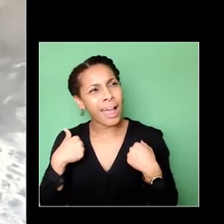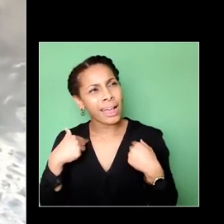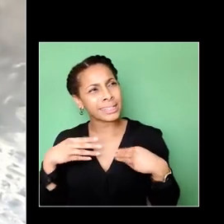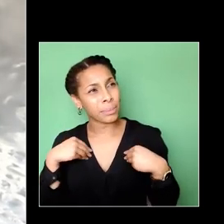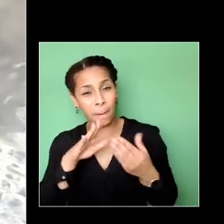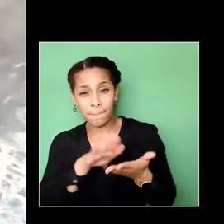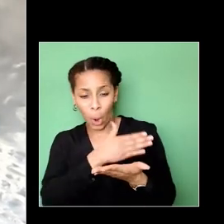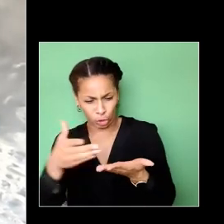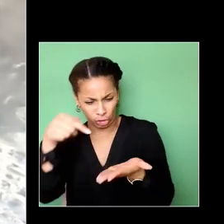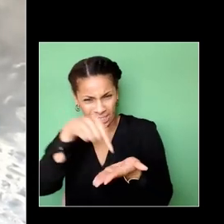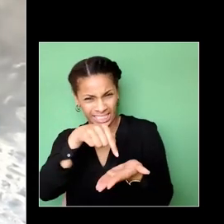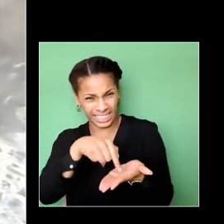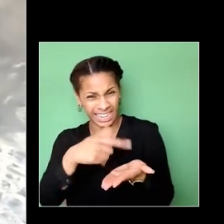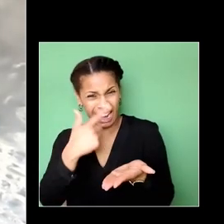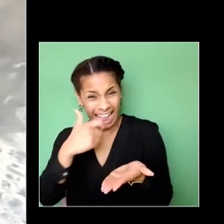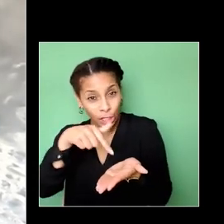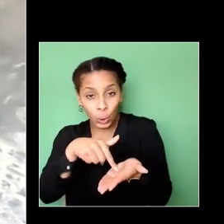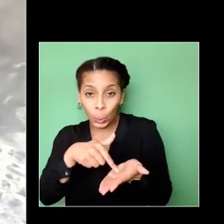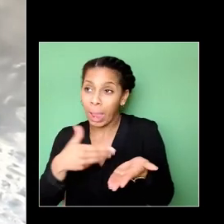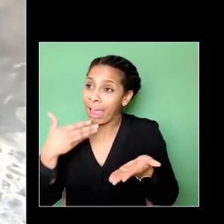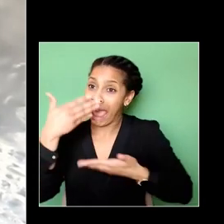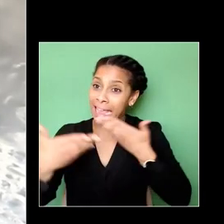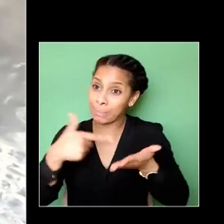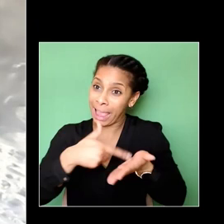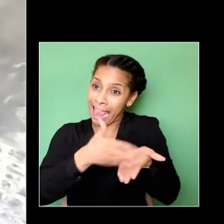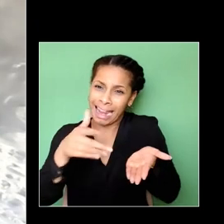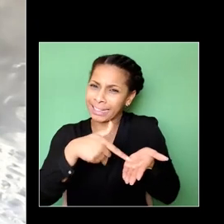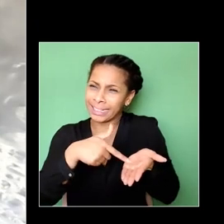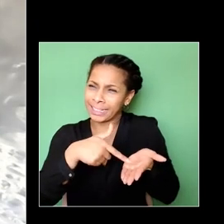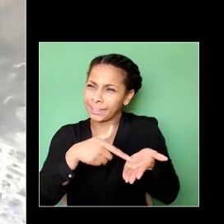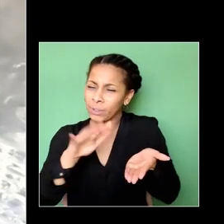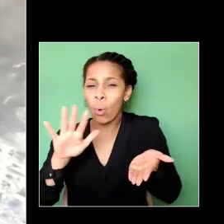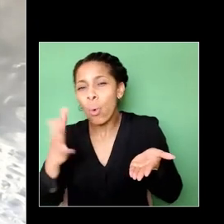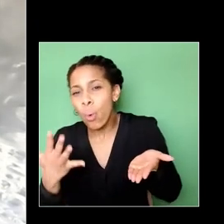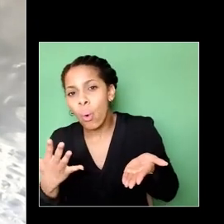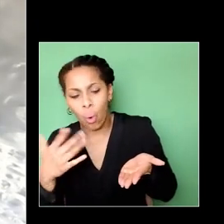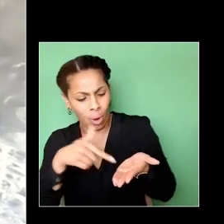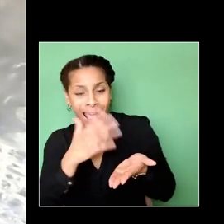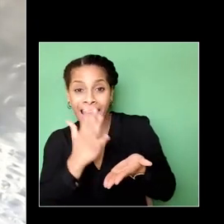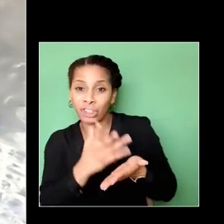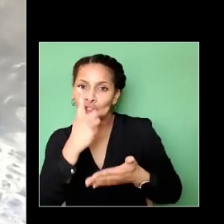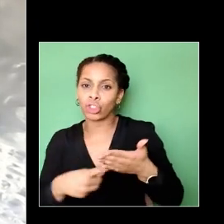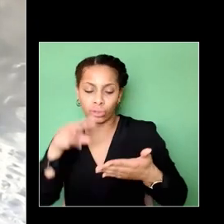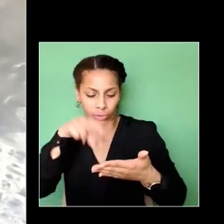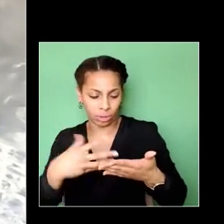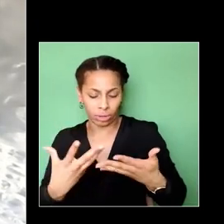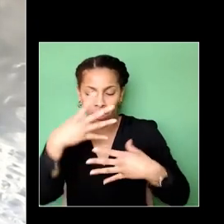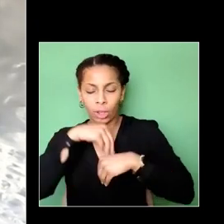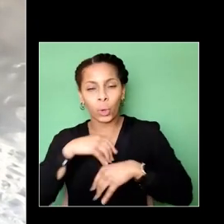you explain, or is it something that you feel and understand? Mm-hmm. And I think I made peace with